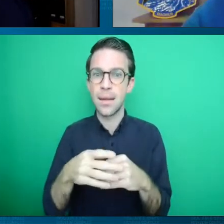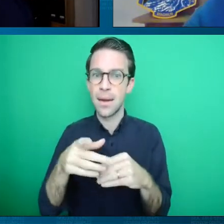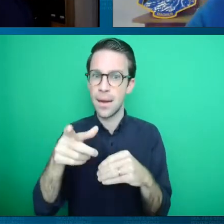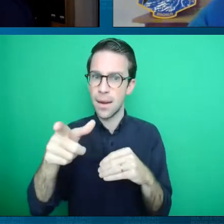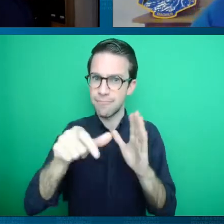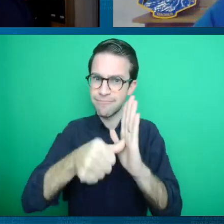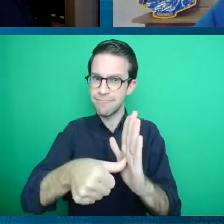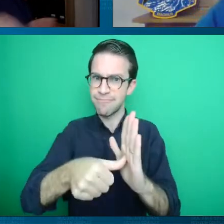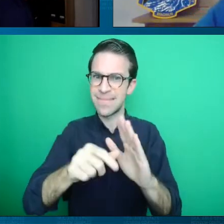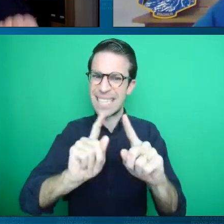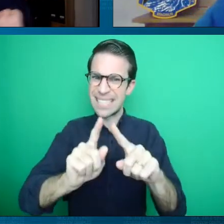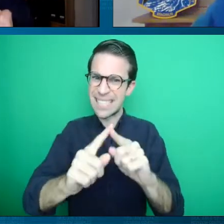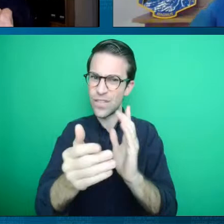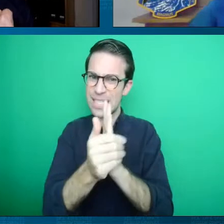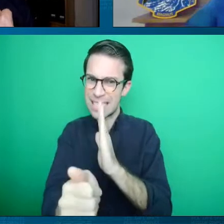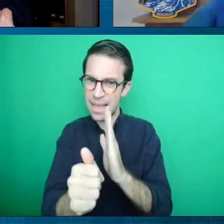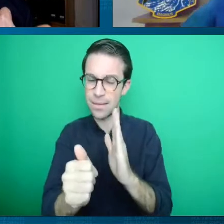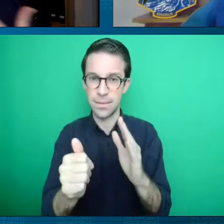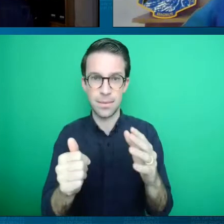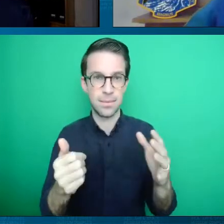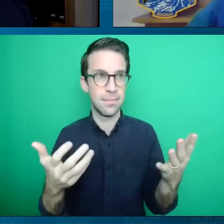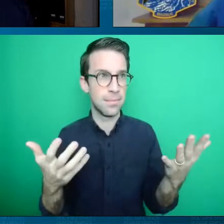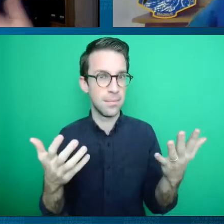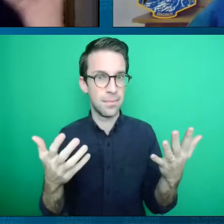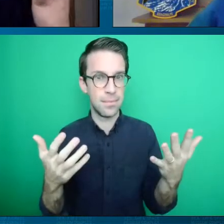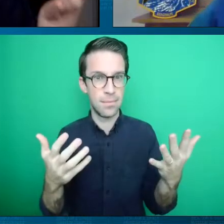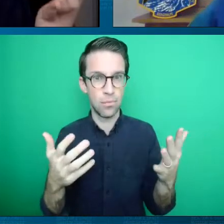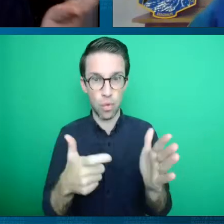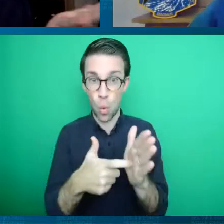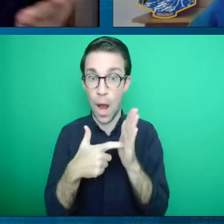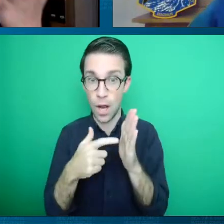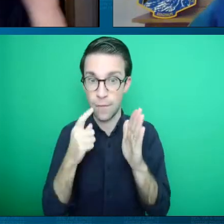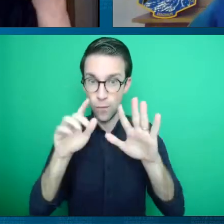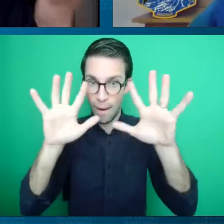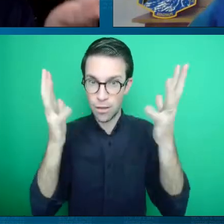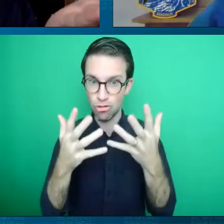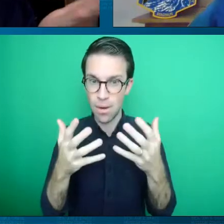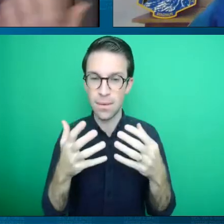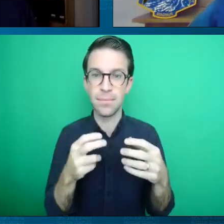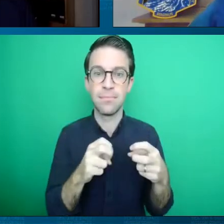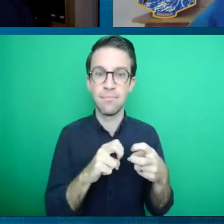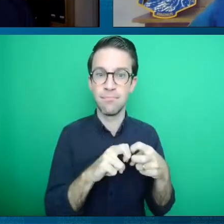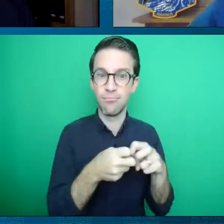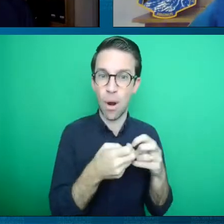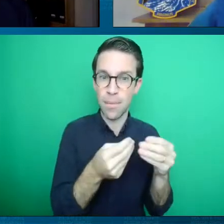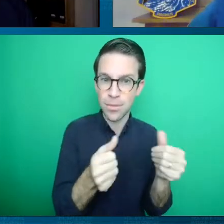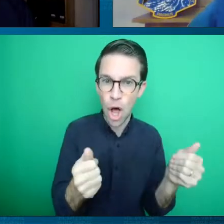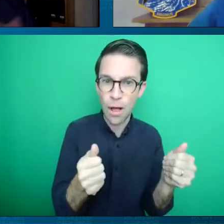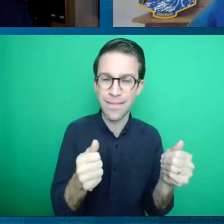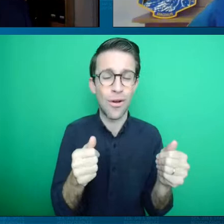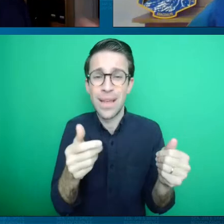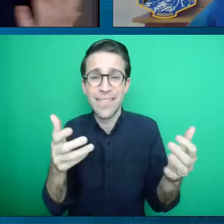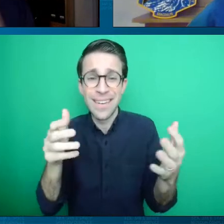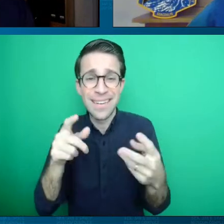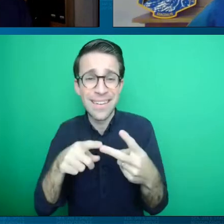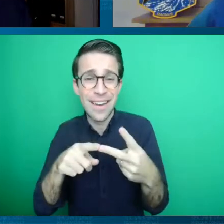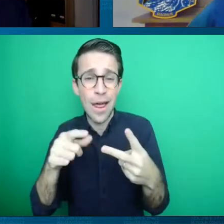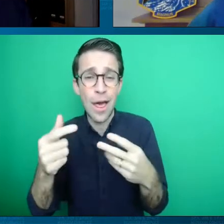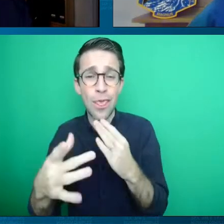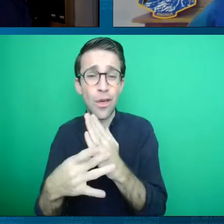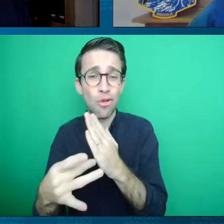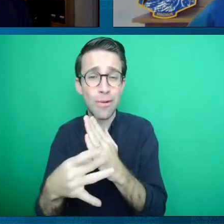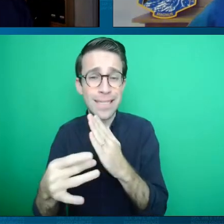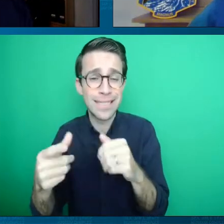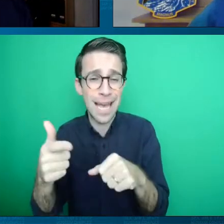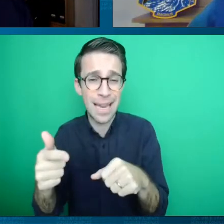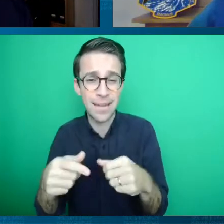that are involved with being an astronaut. Problem solving, thinking about just how to, the thing with the grease that you were talking about, teamwork. I loved